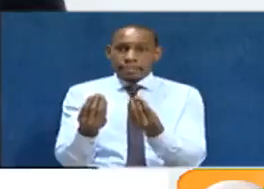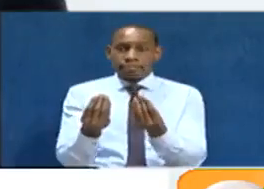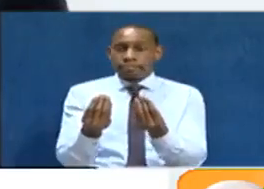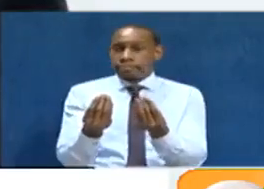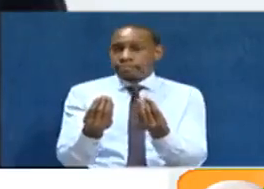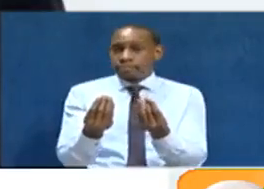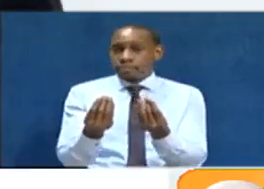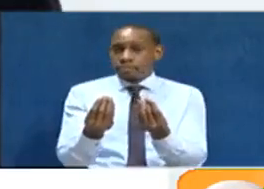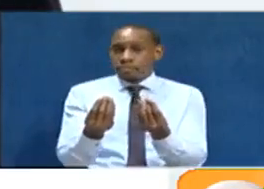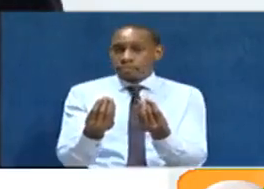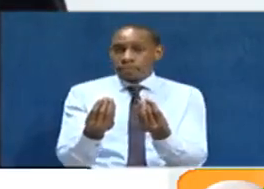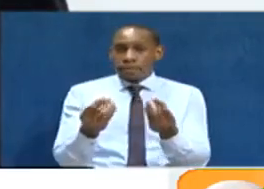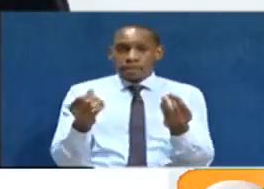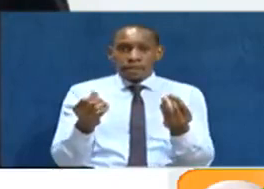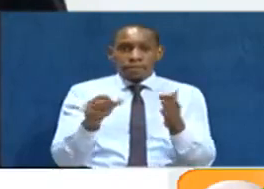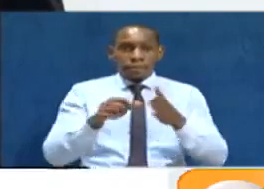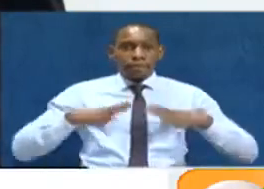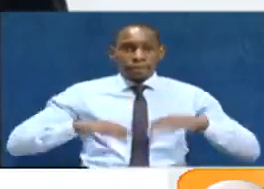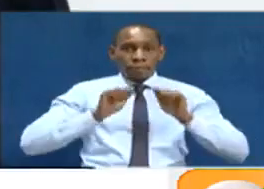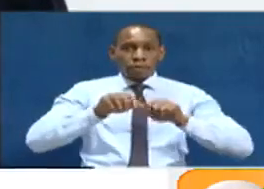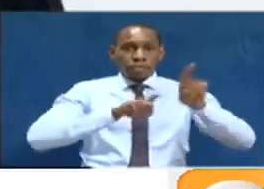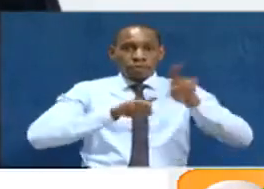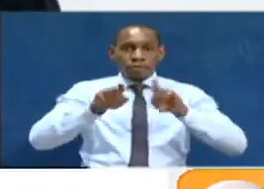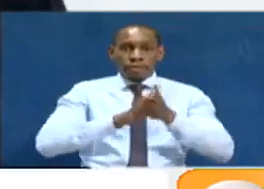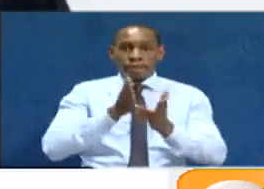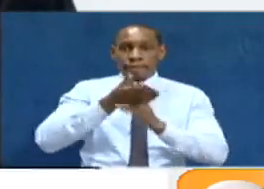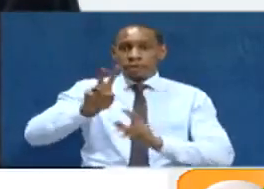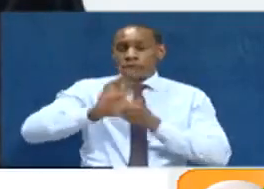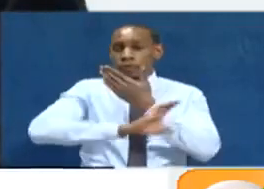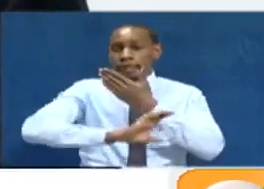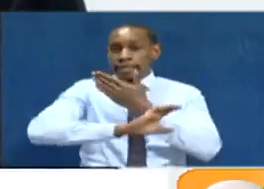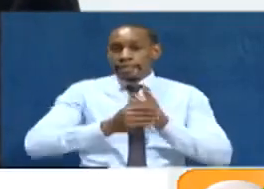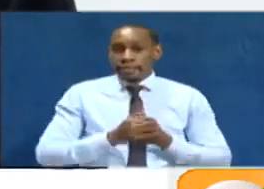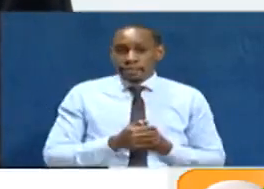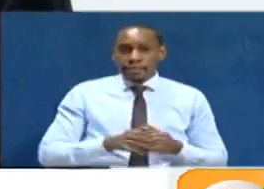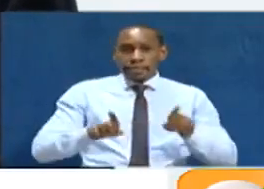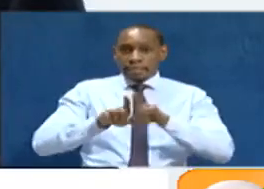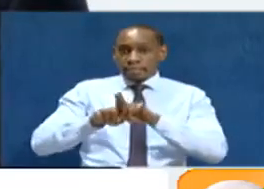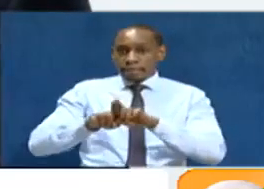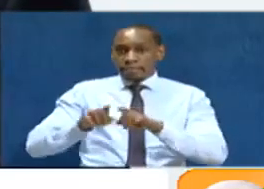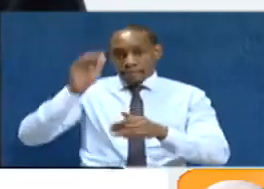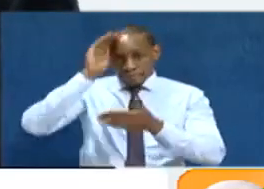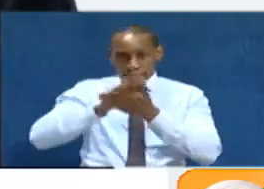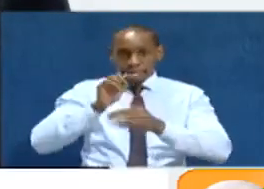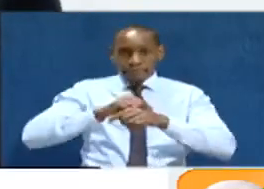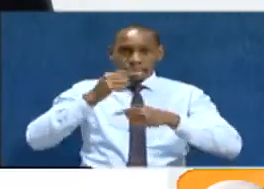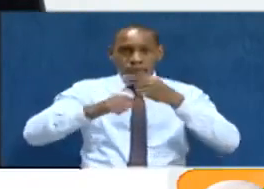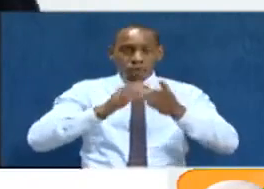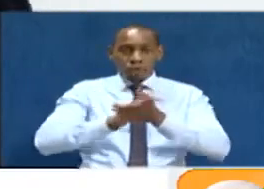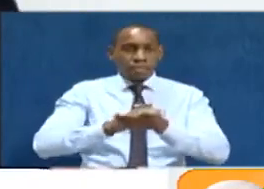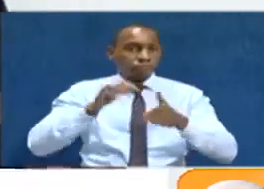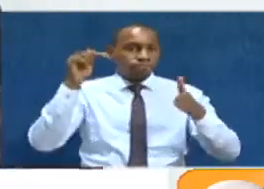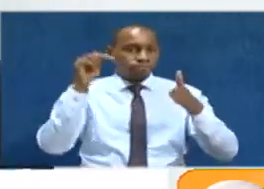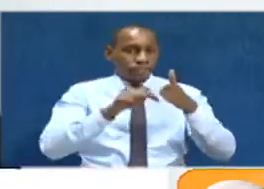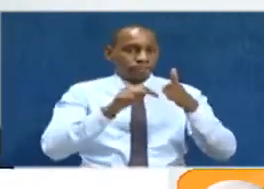of our people being able to travel between our two countries. And I believe as we move to further